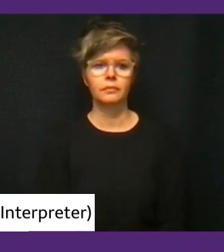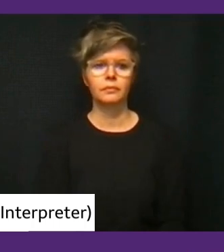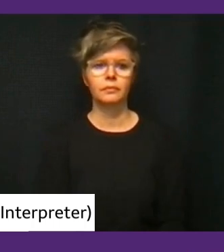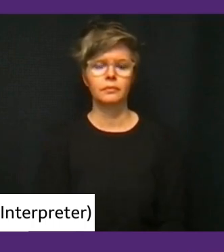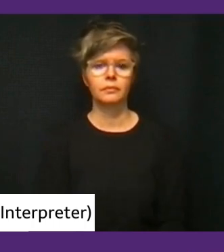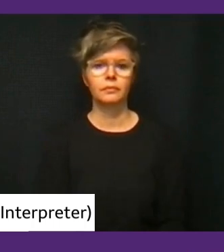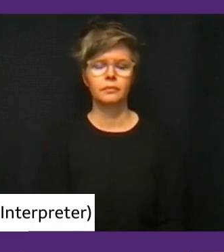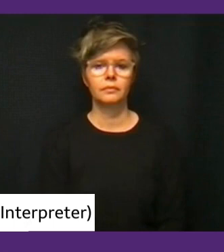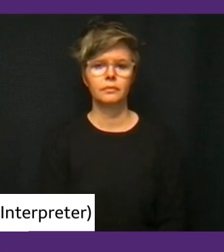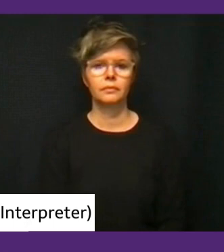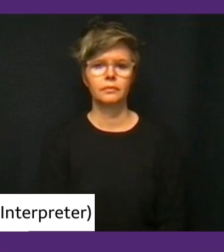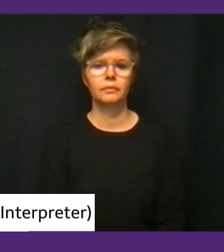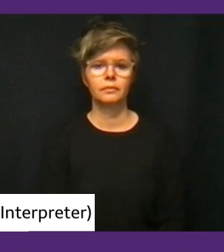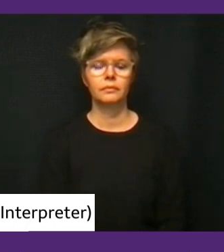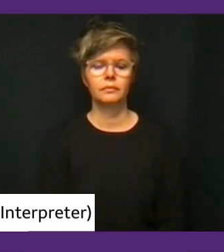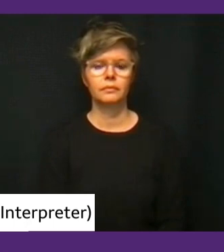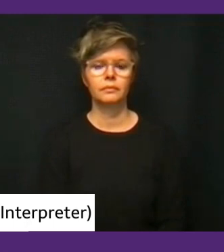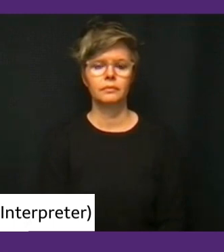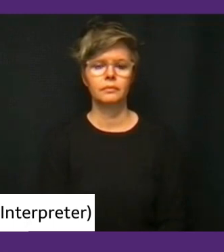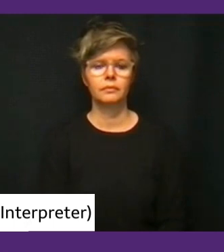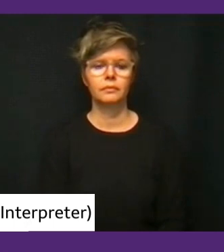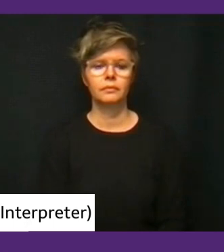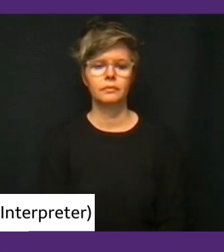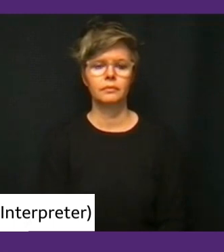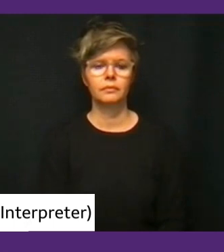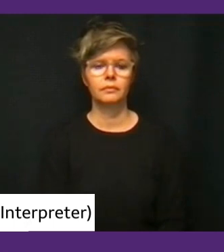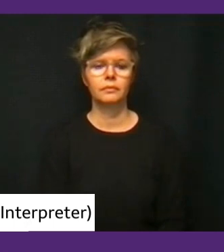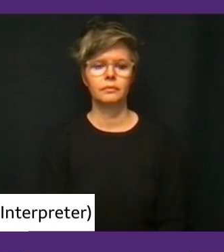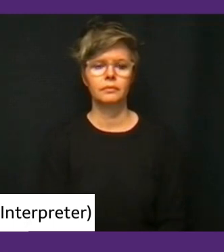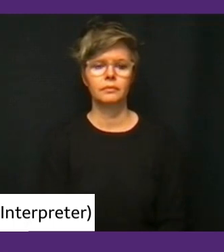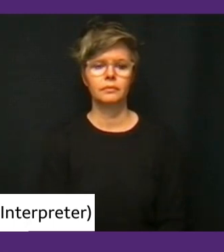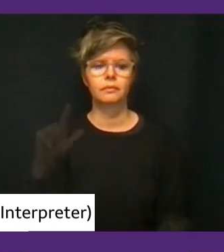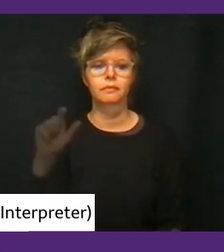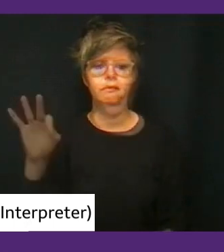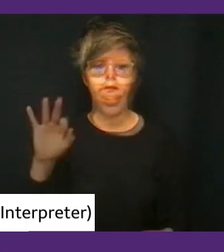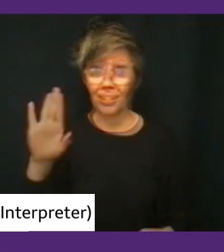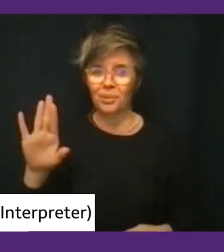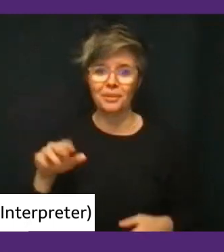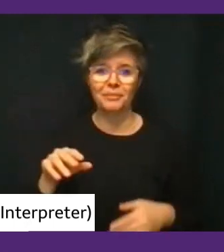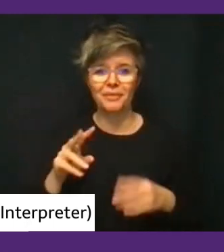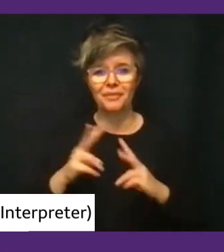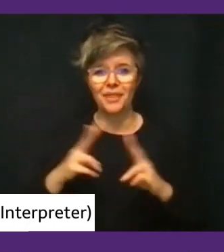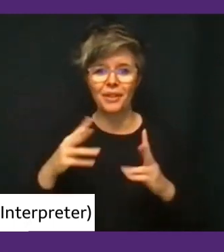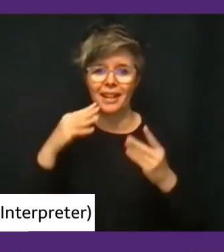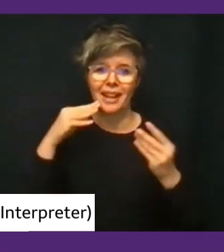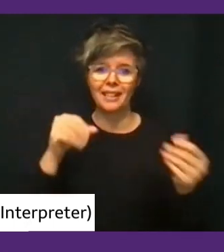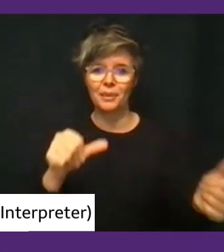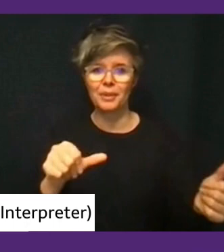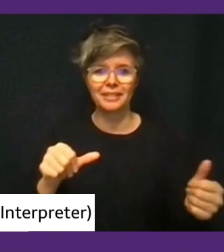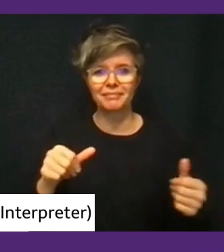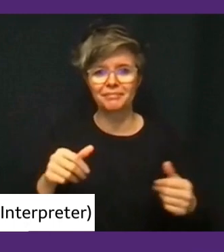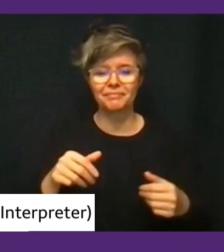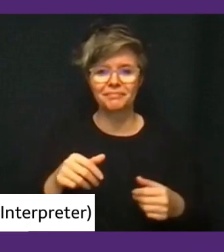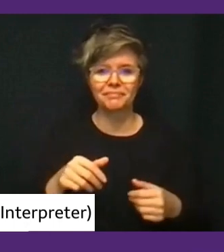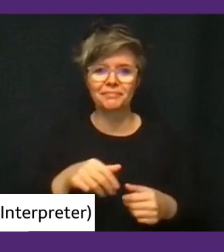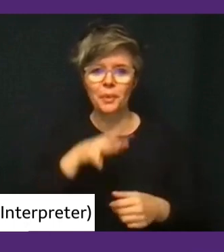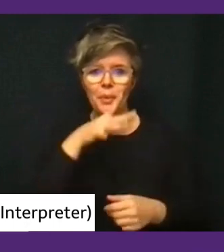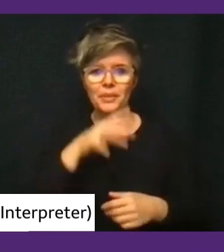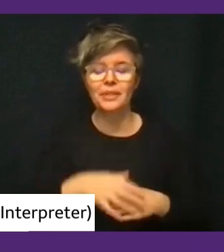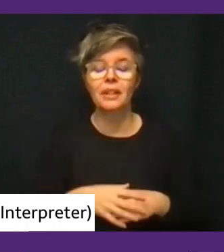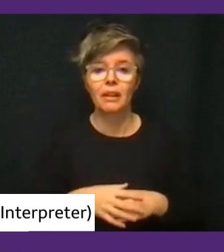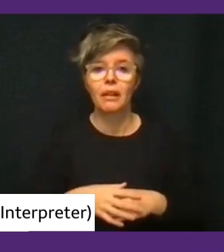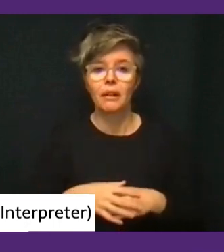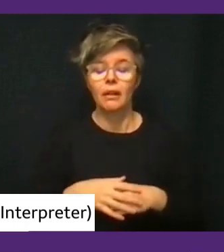away this year. Is we need to accelerate, and the way to accelerate is to do that together. One of the things that our three